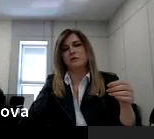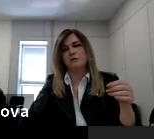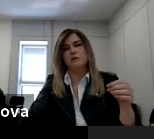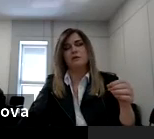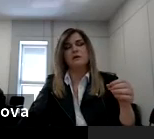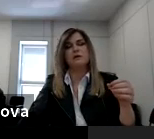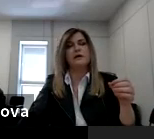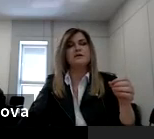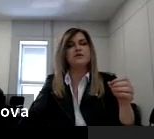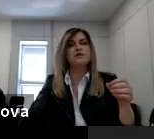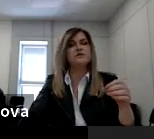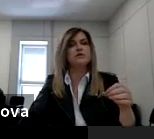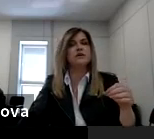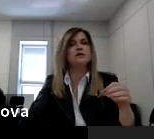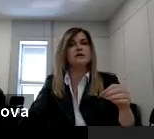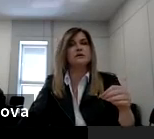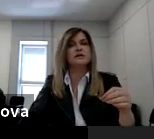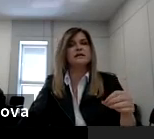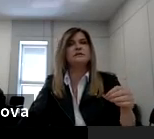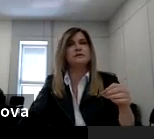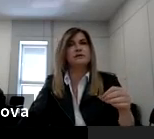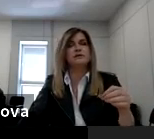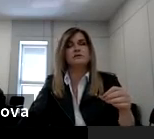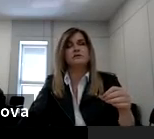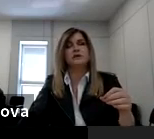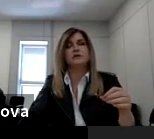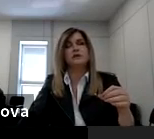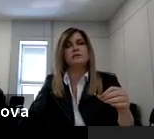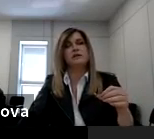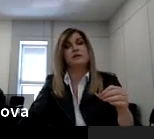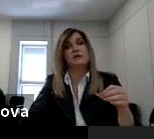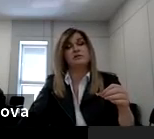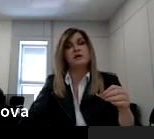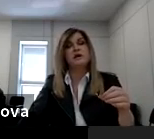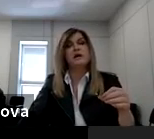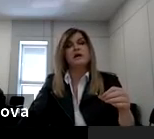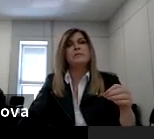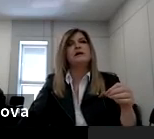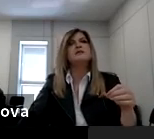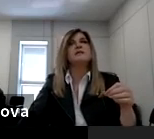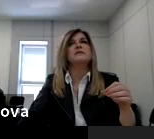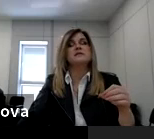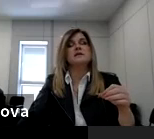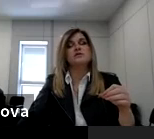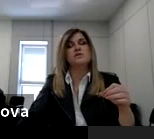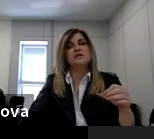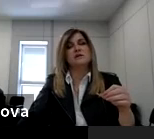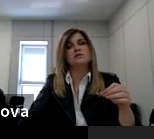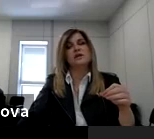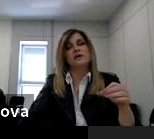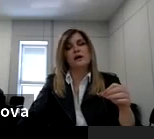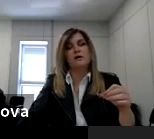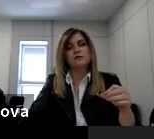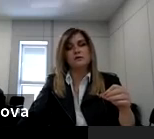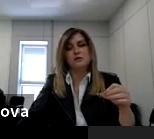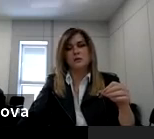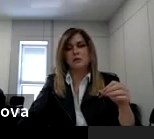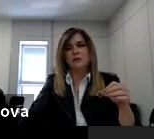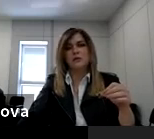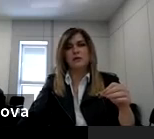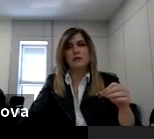advanced model, engineers work closely in very close contact with the manufacturer, because at this stage we start working